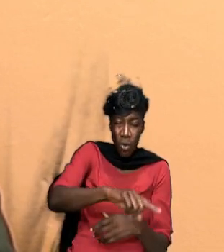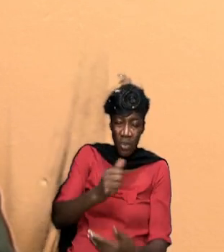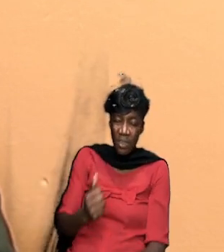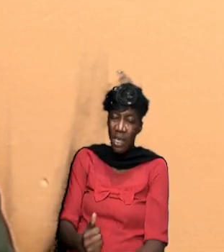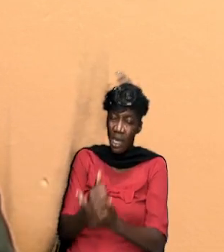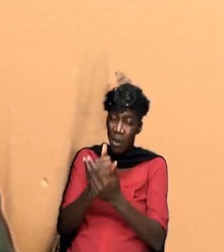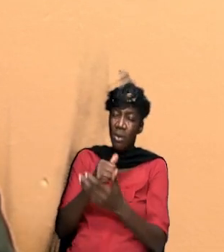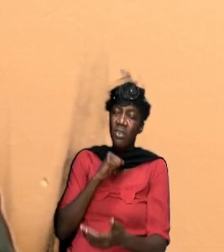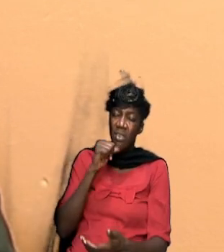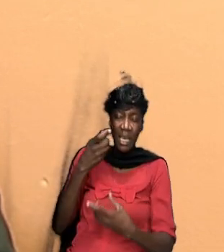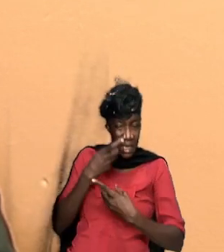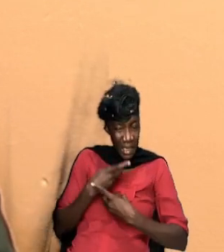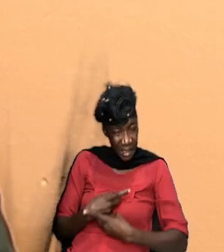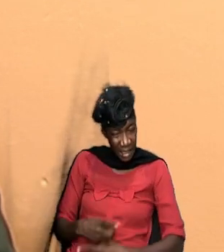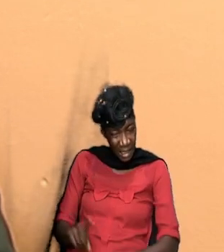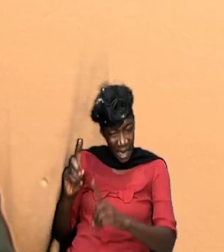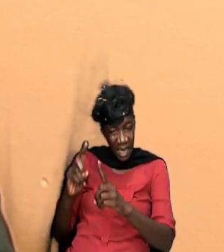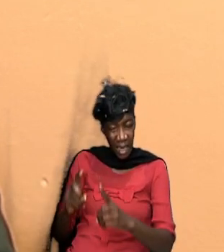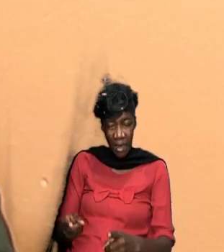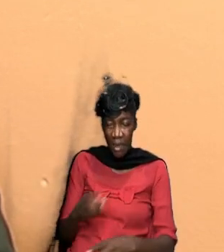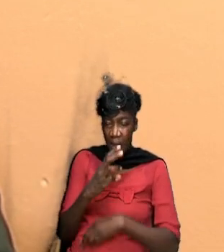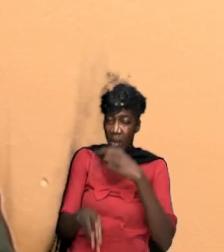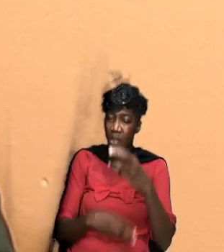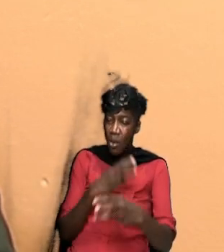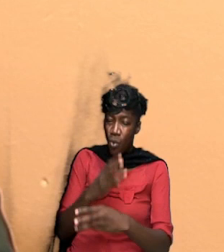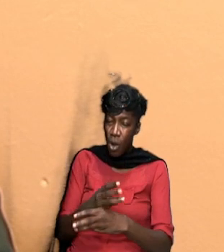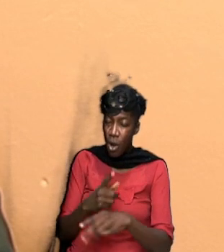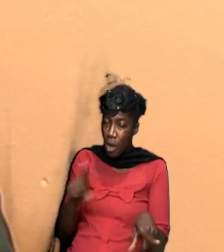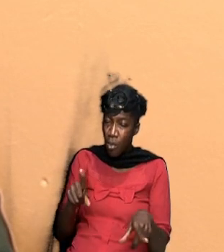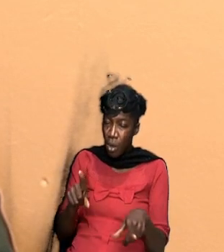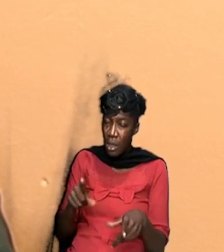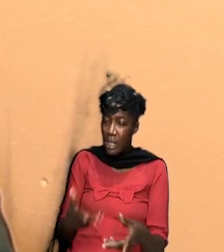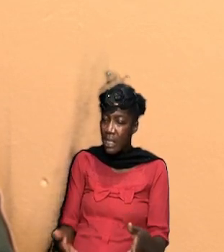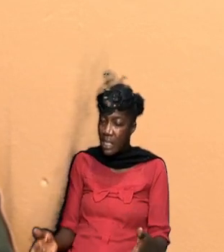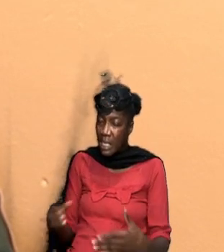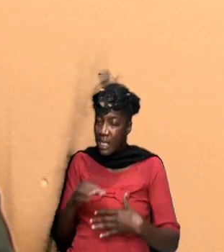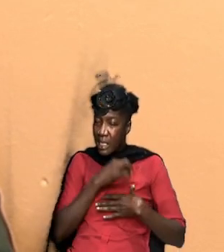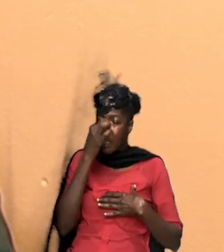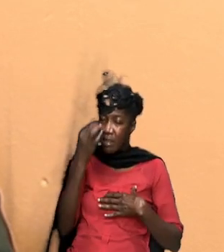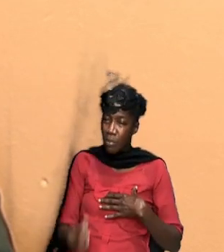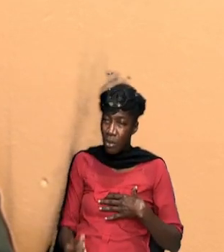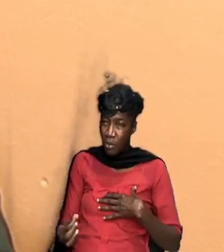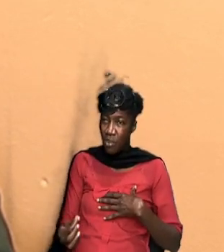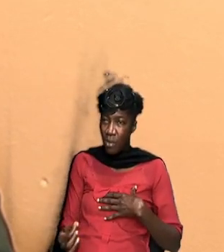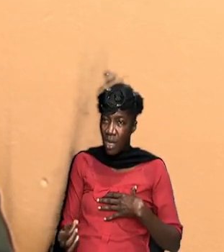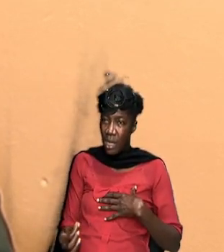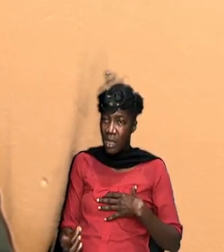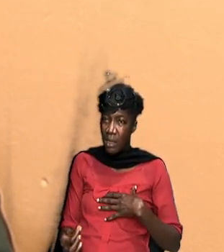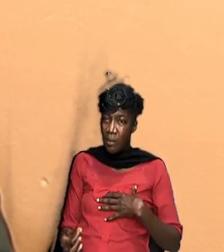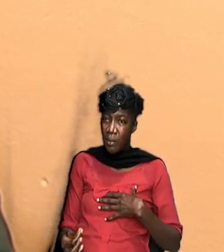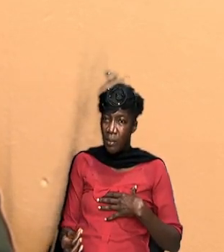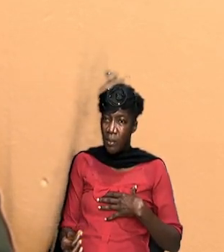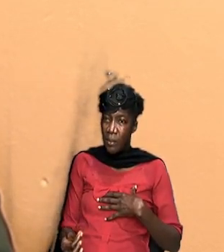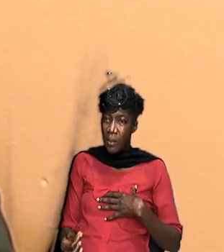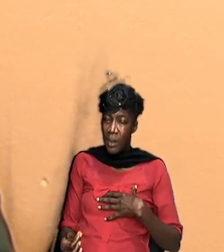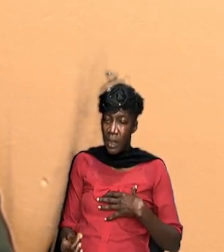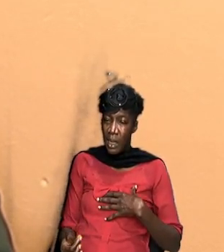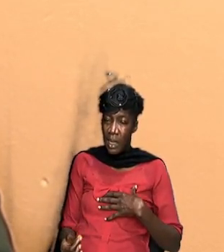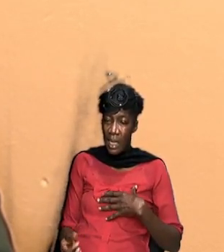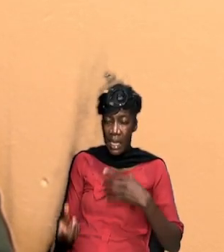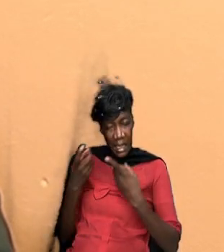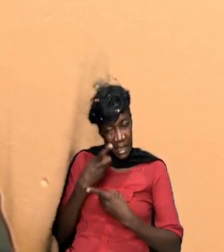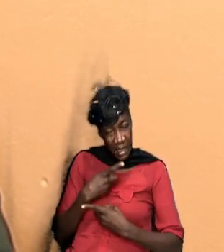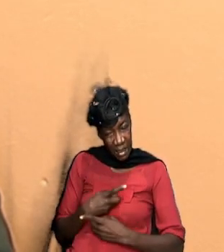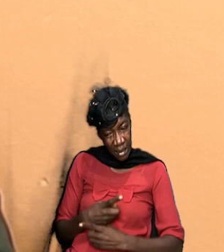not desire the things of the world, but desire the things that are spiritual. Desire the things that, Almighty